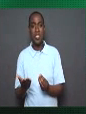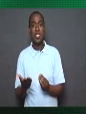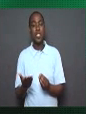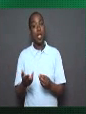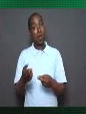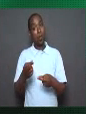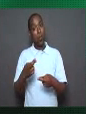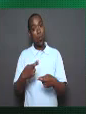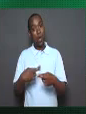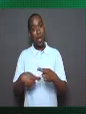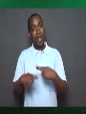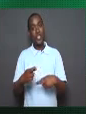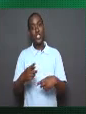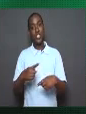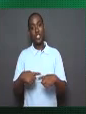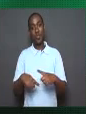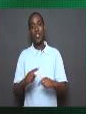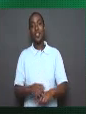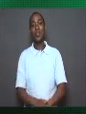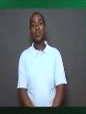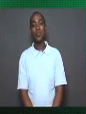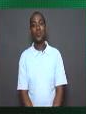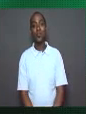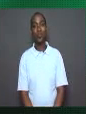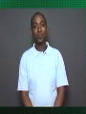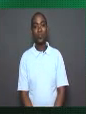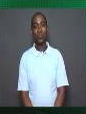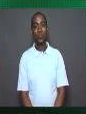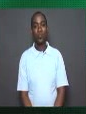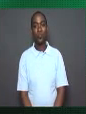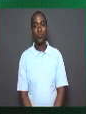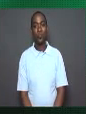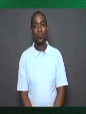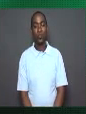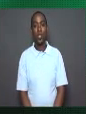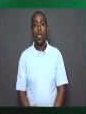in order to bring about a reaction.